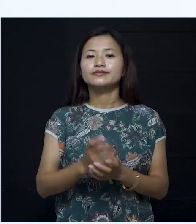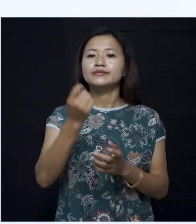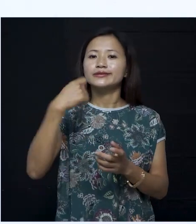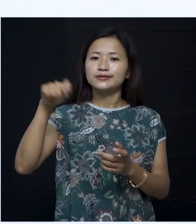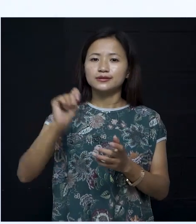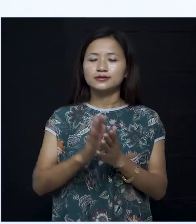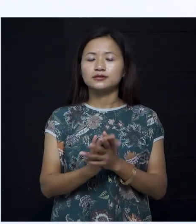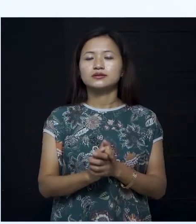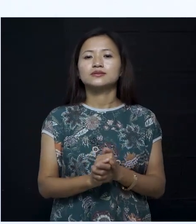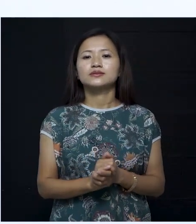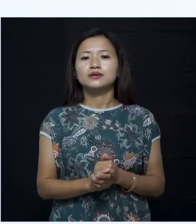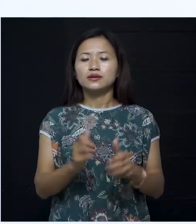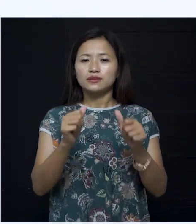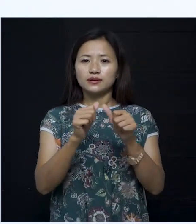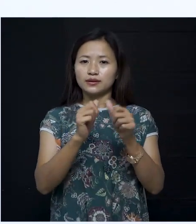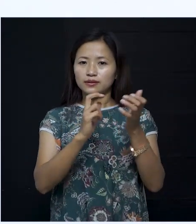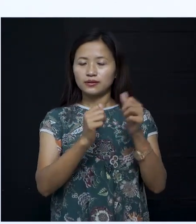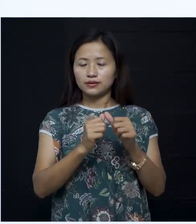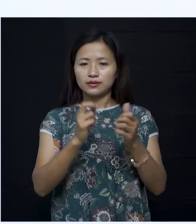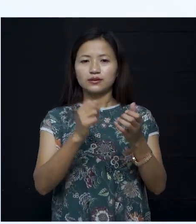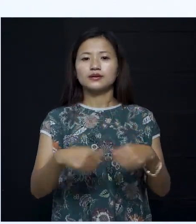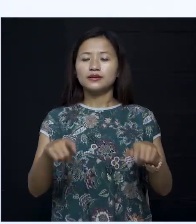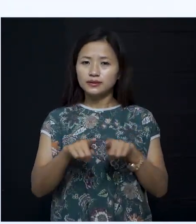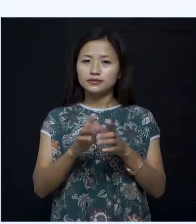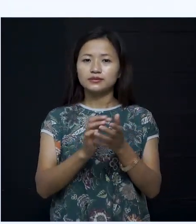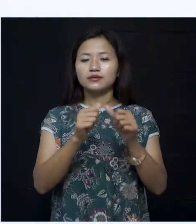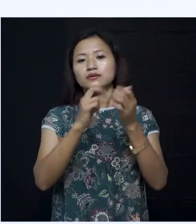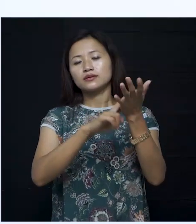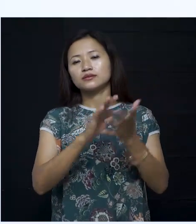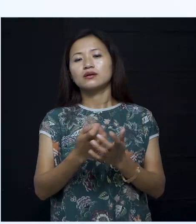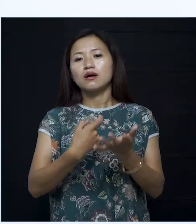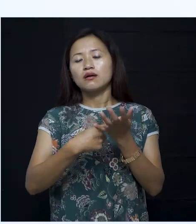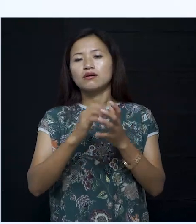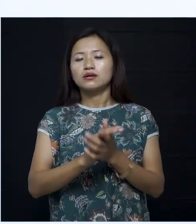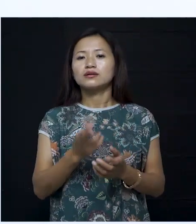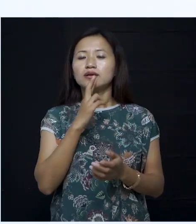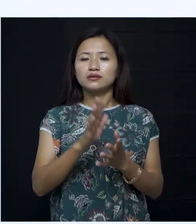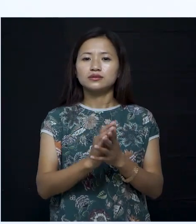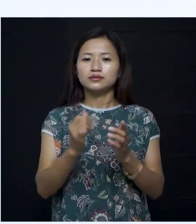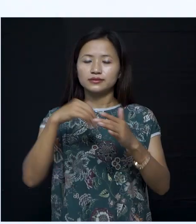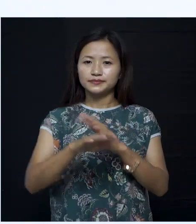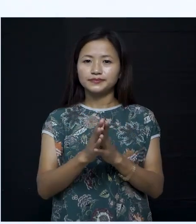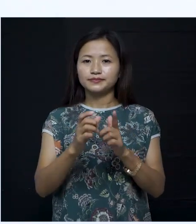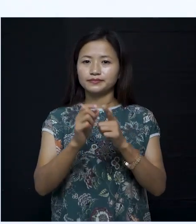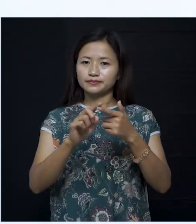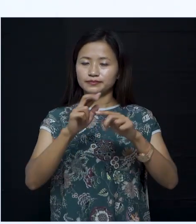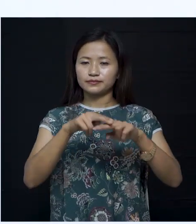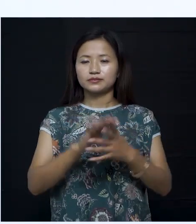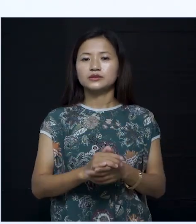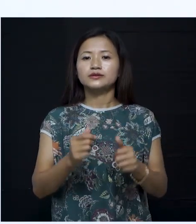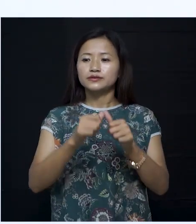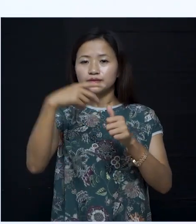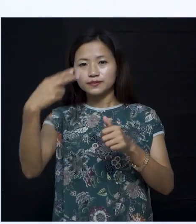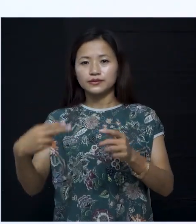is definite article, and a and are indefinite. The difference between definite and indefinite we will study again.